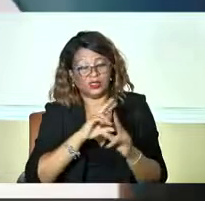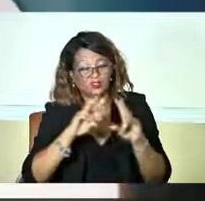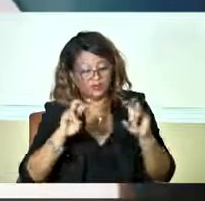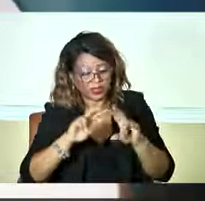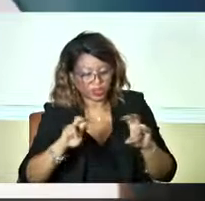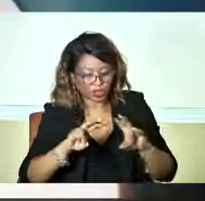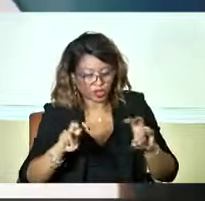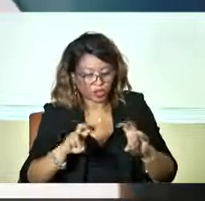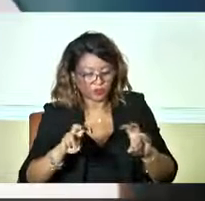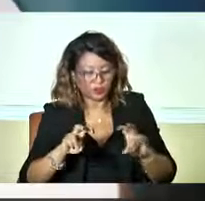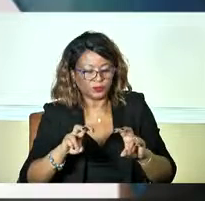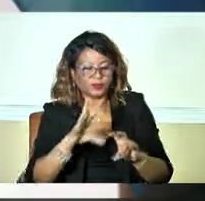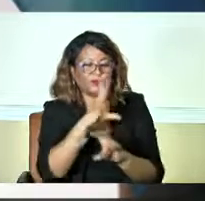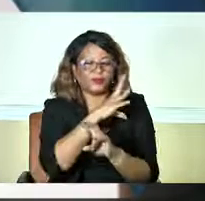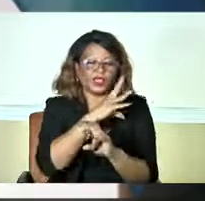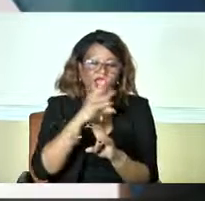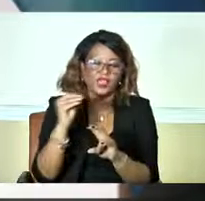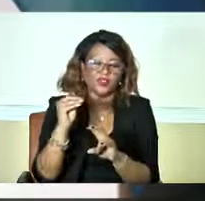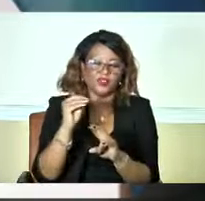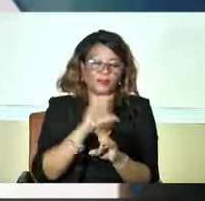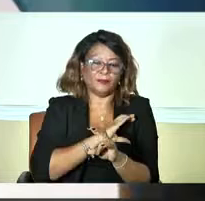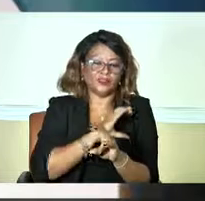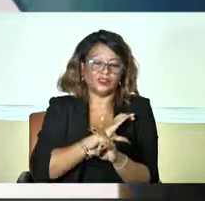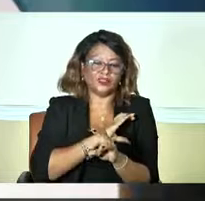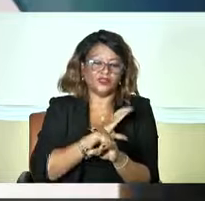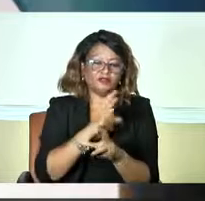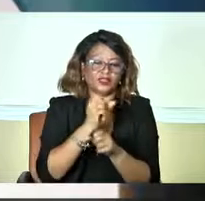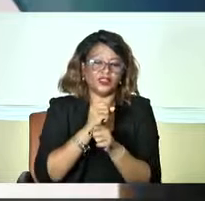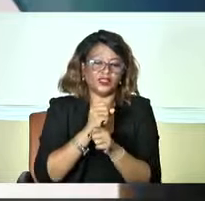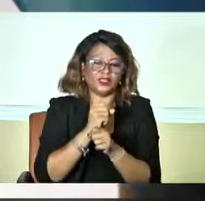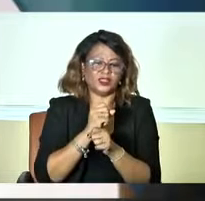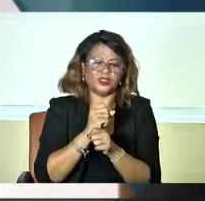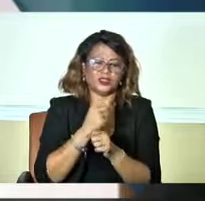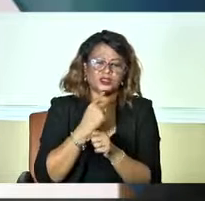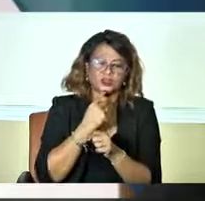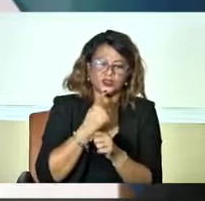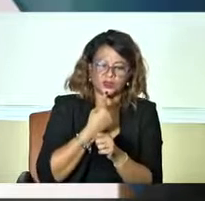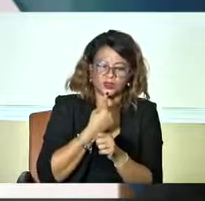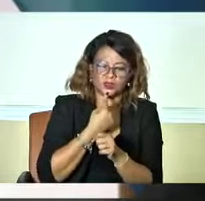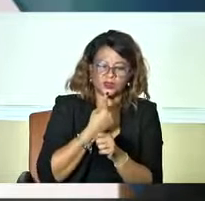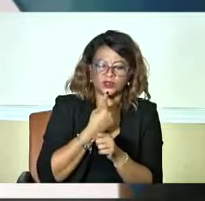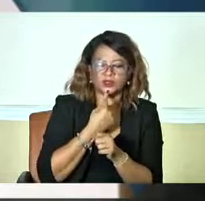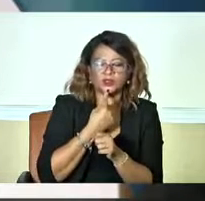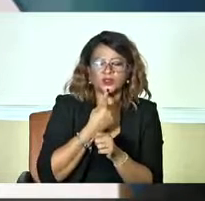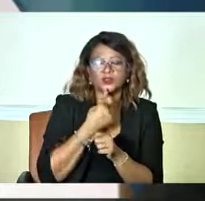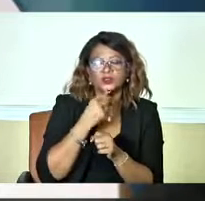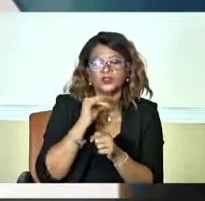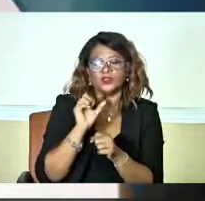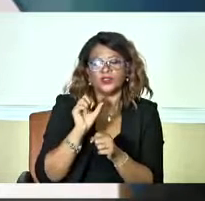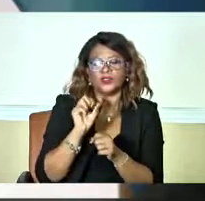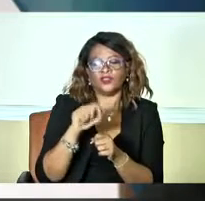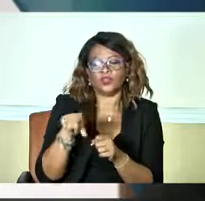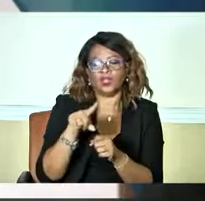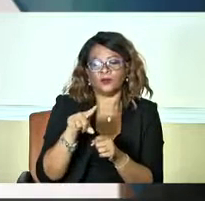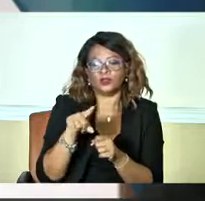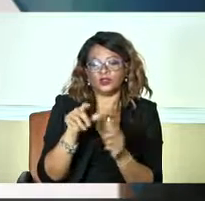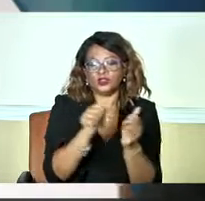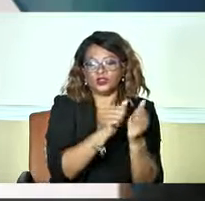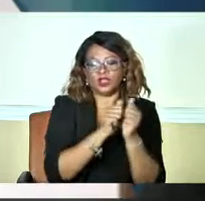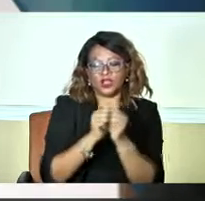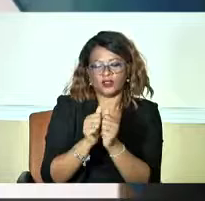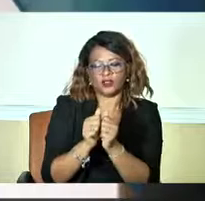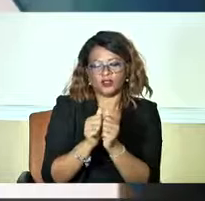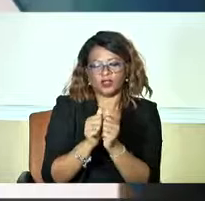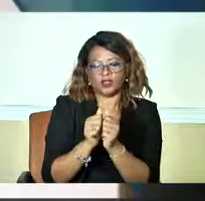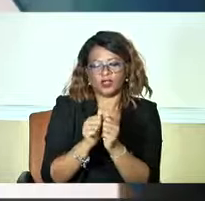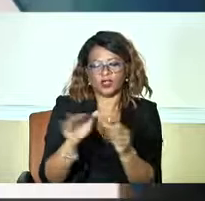investigation. And the police have taken this so serious that they have put together